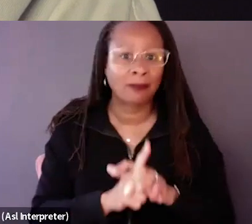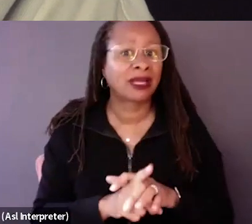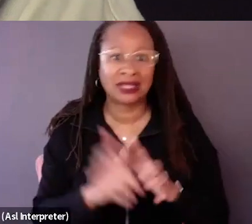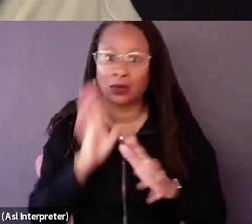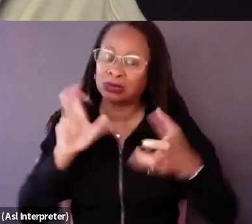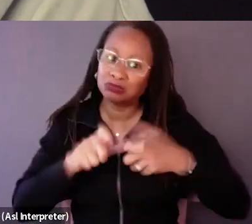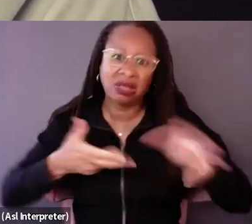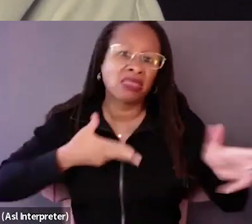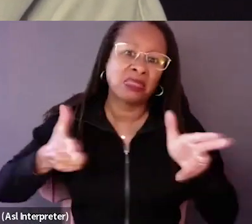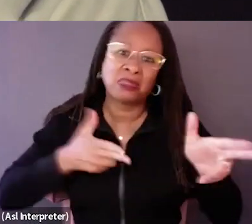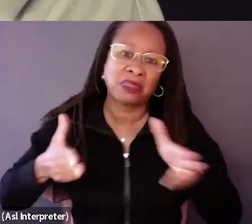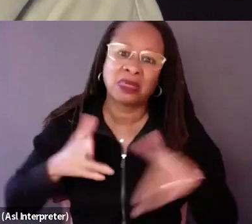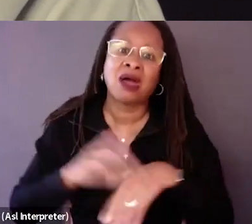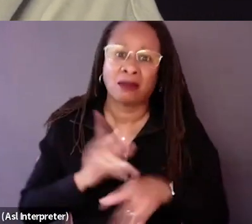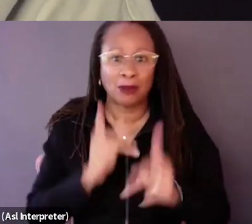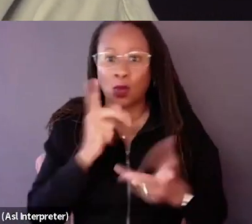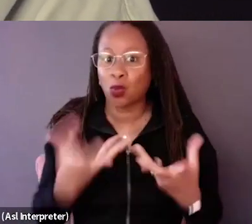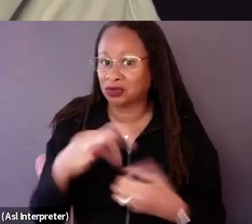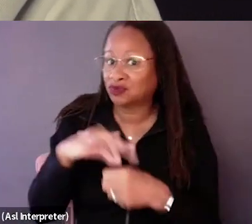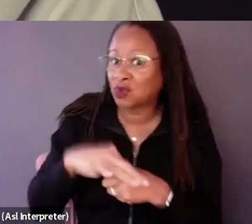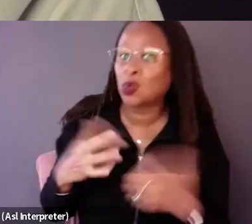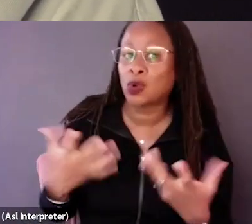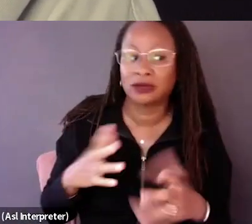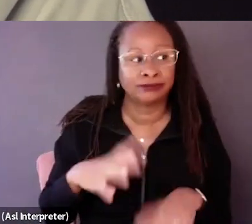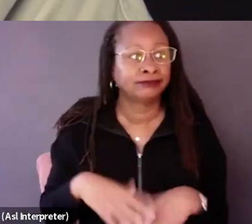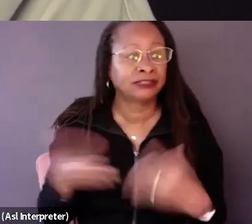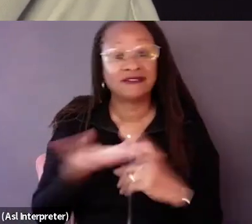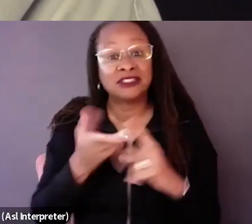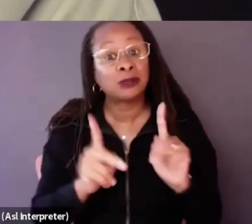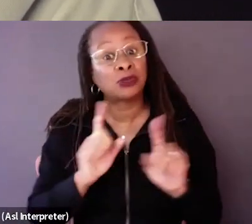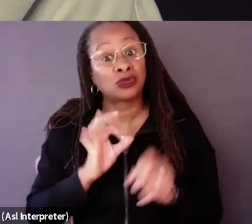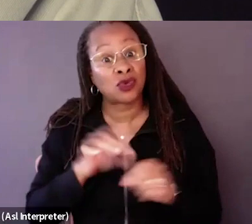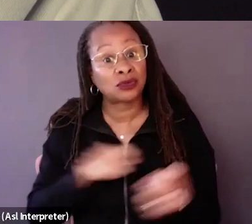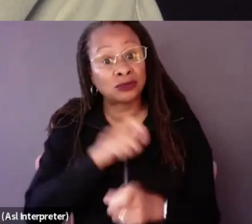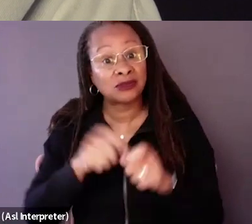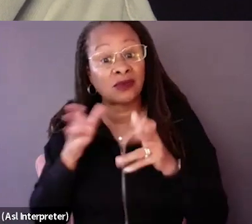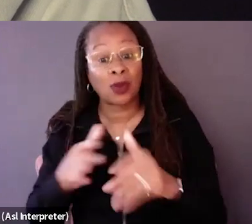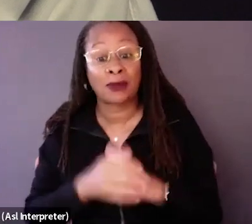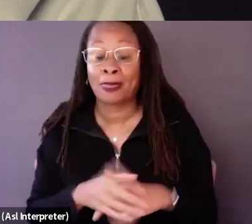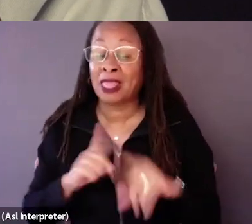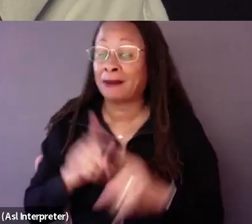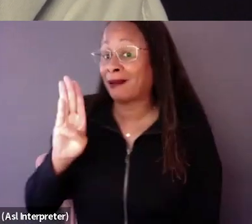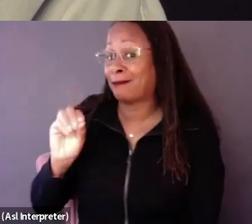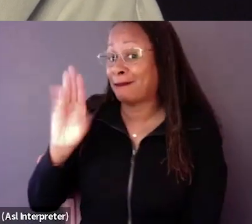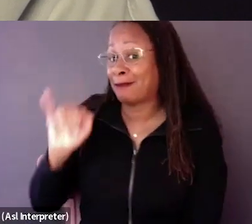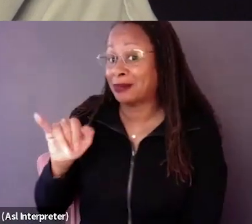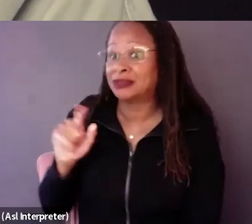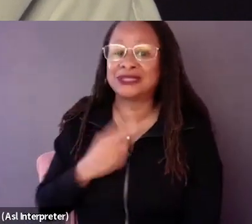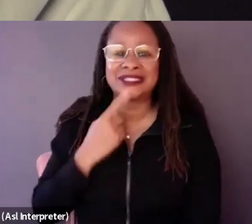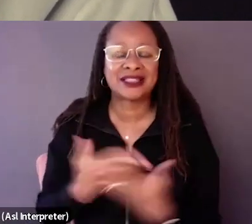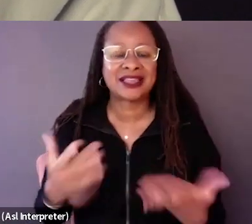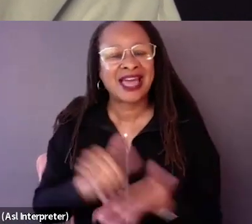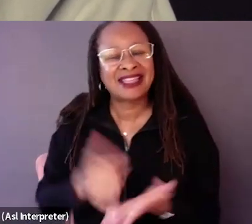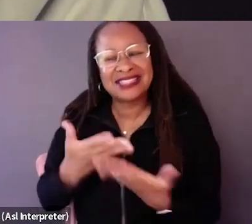violence on the electorate. But anyways, so when he was saying these things, these are the things that the